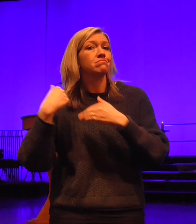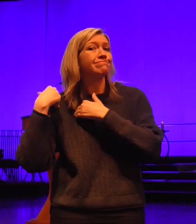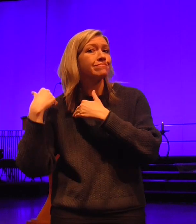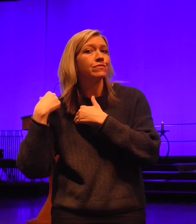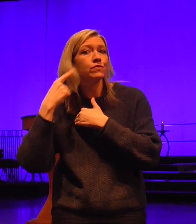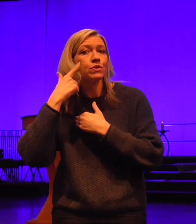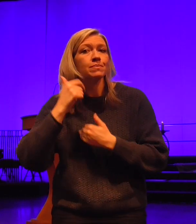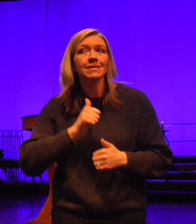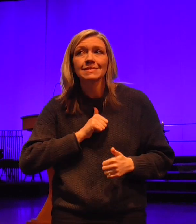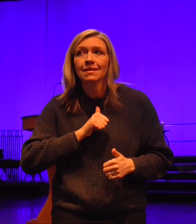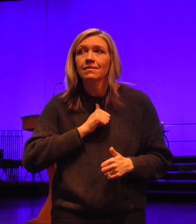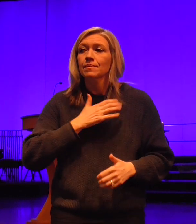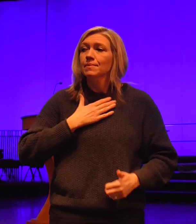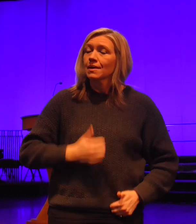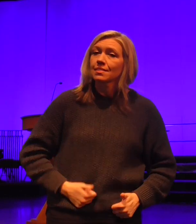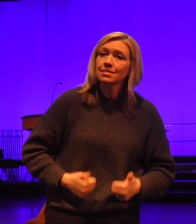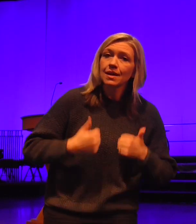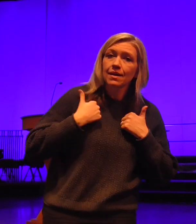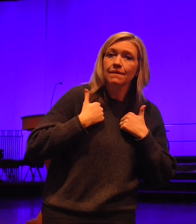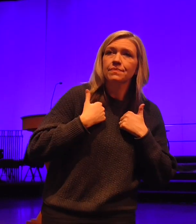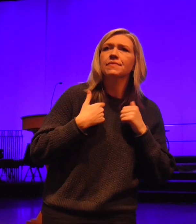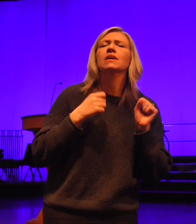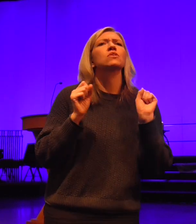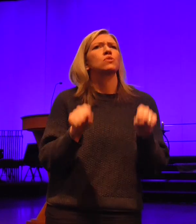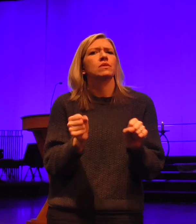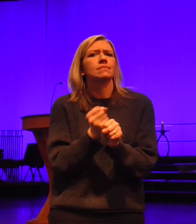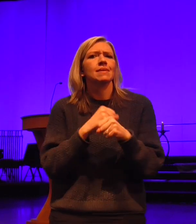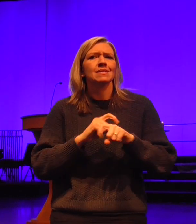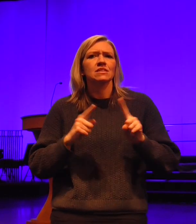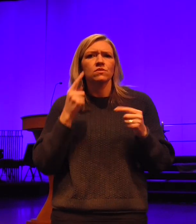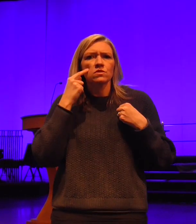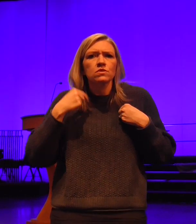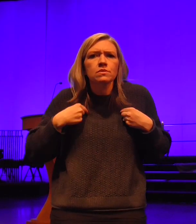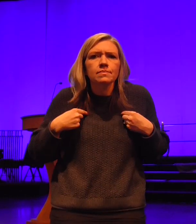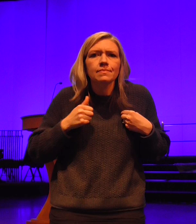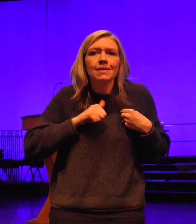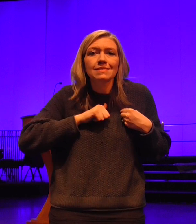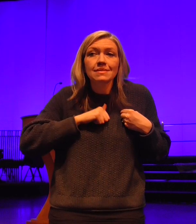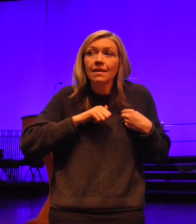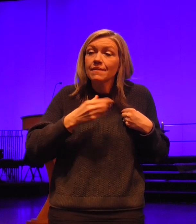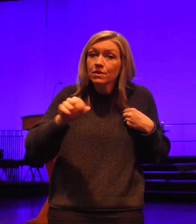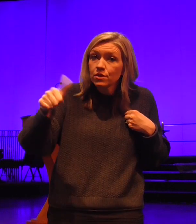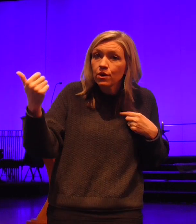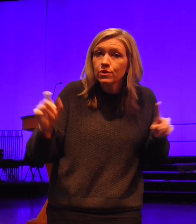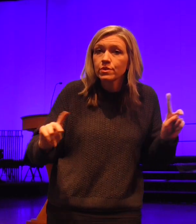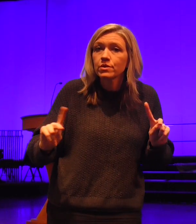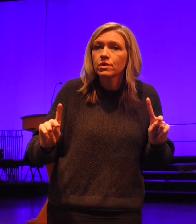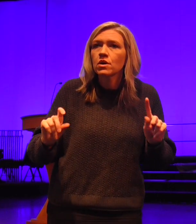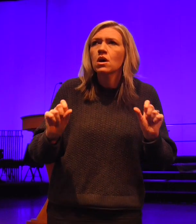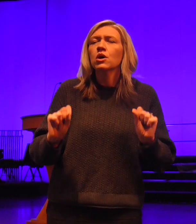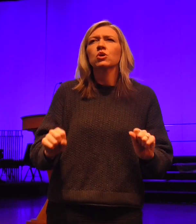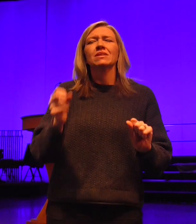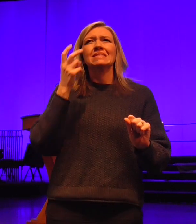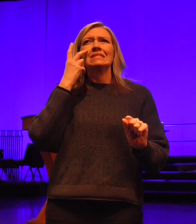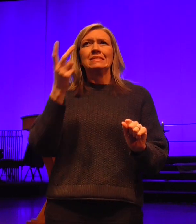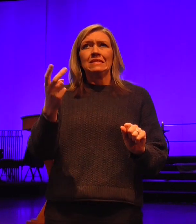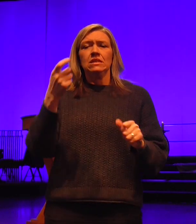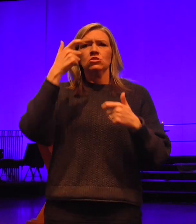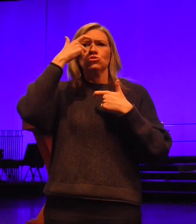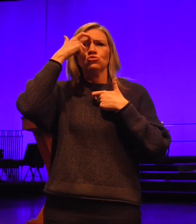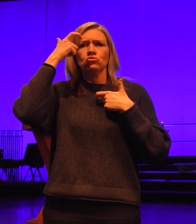and my life. I can make a difference to myself and others. I could see the trauma and drama